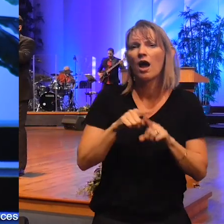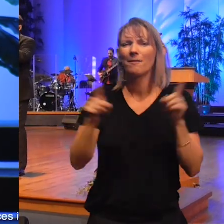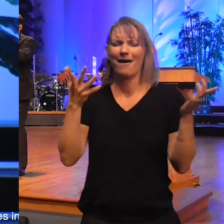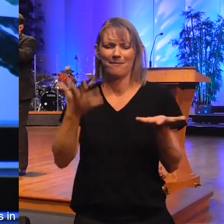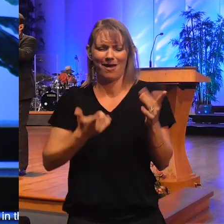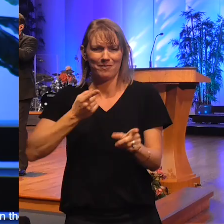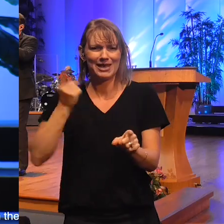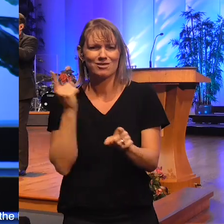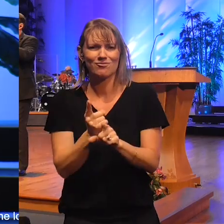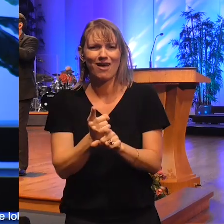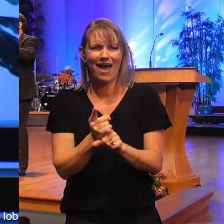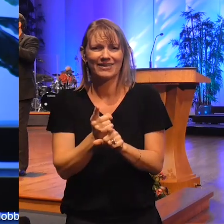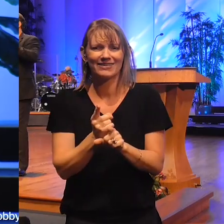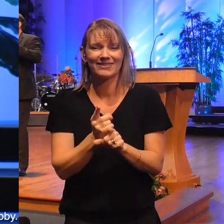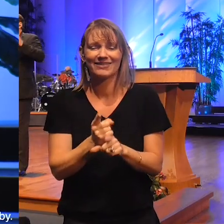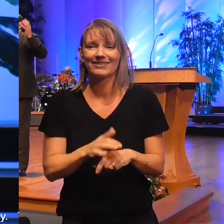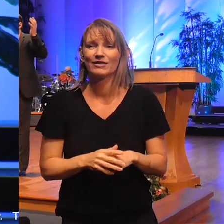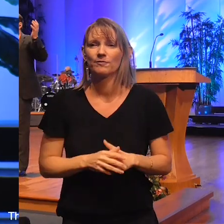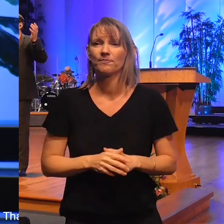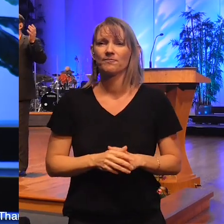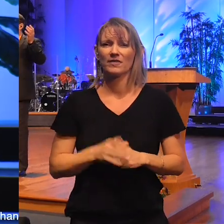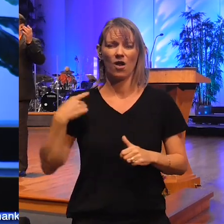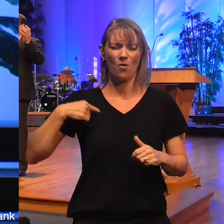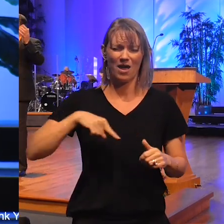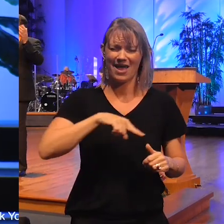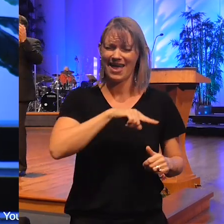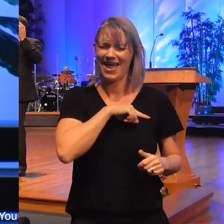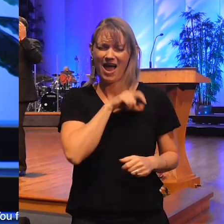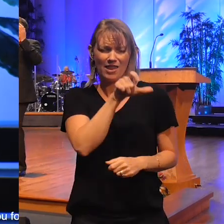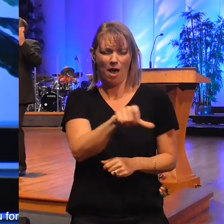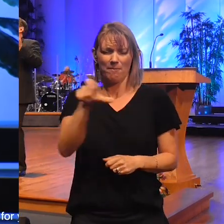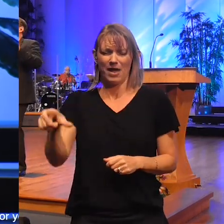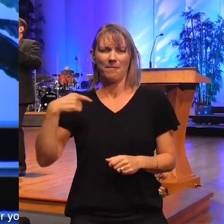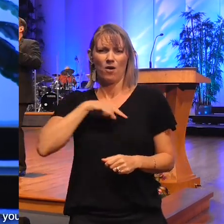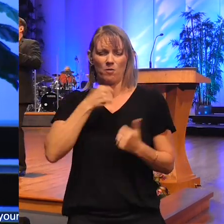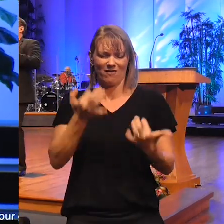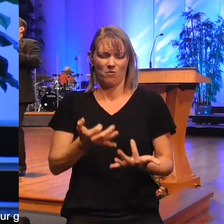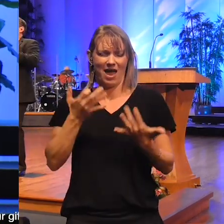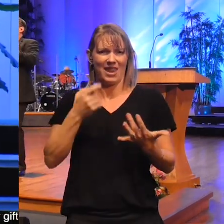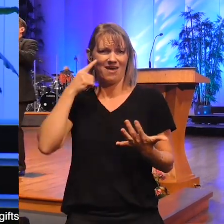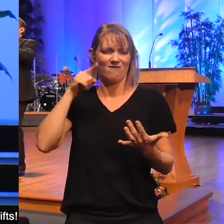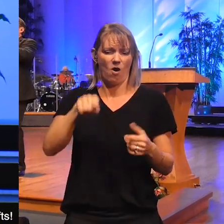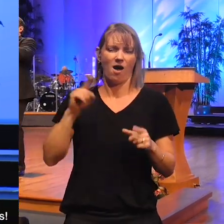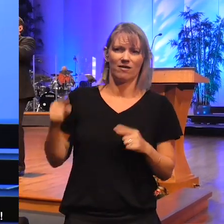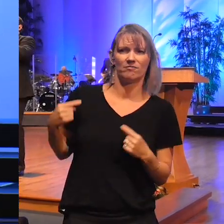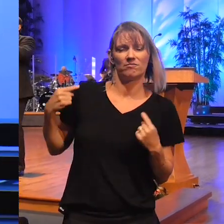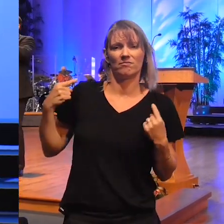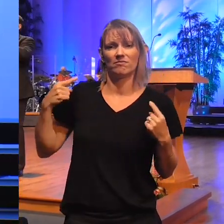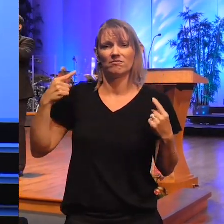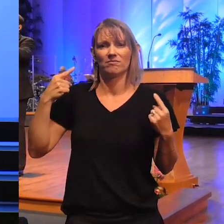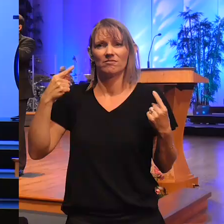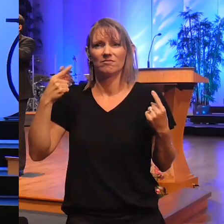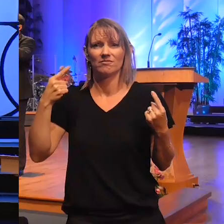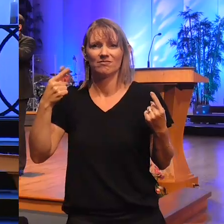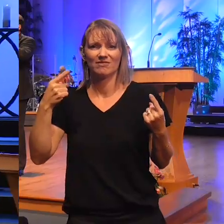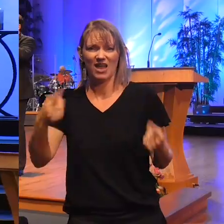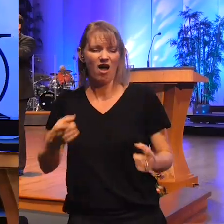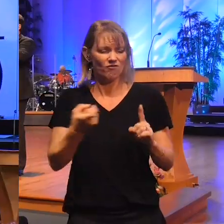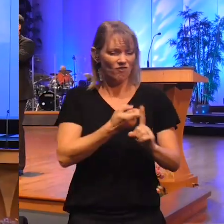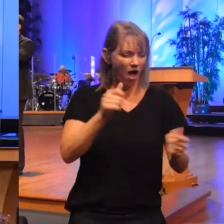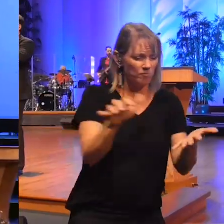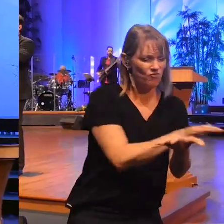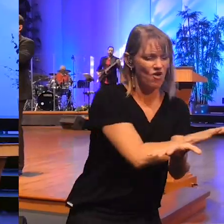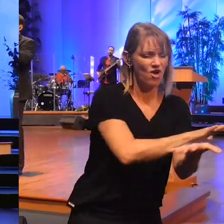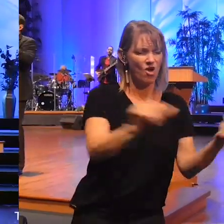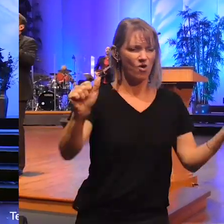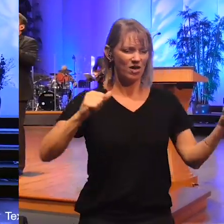be right. We are the people we've been waiting for. Out of the ruins